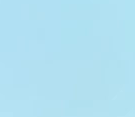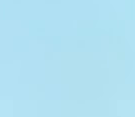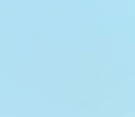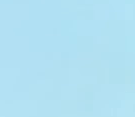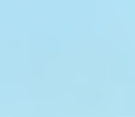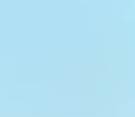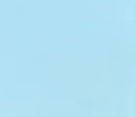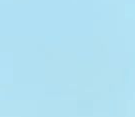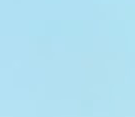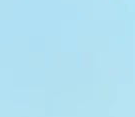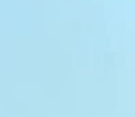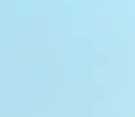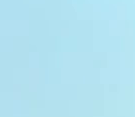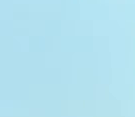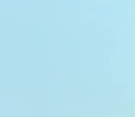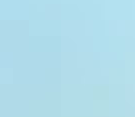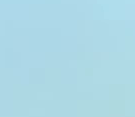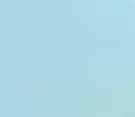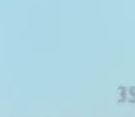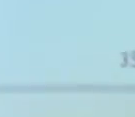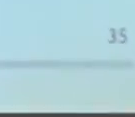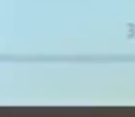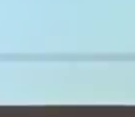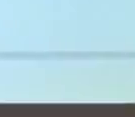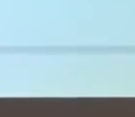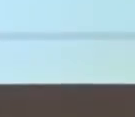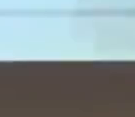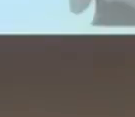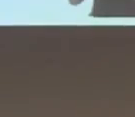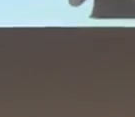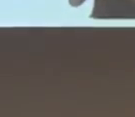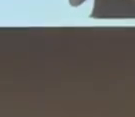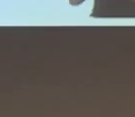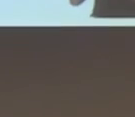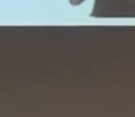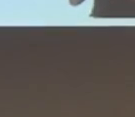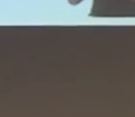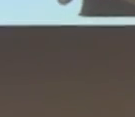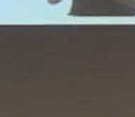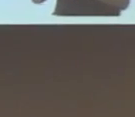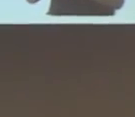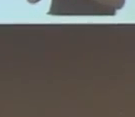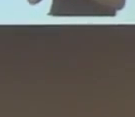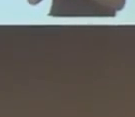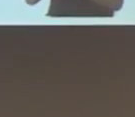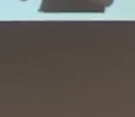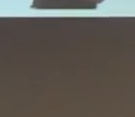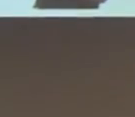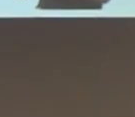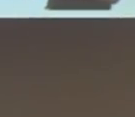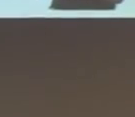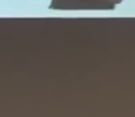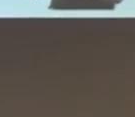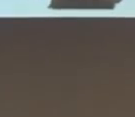Simple. If you, if you weren't reading the gestures, you wouldn't get the message. So, what I would like to do, then, is add to the